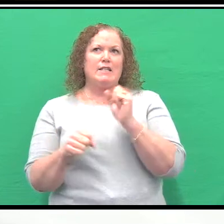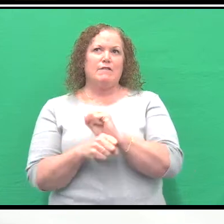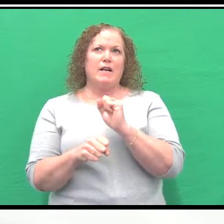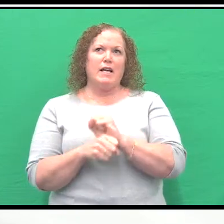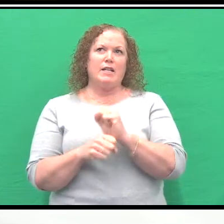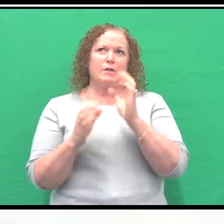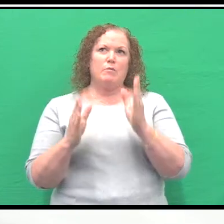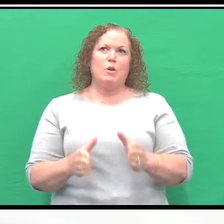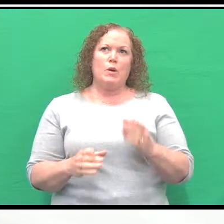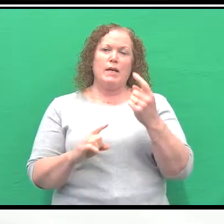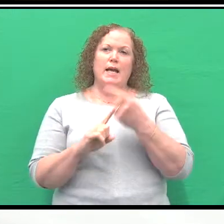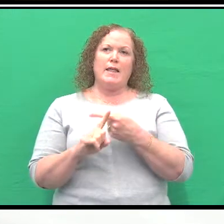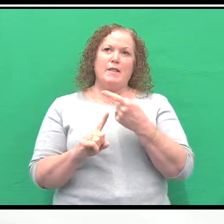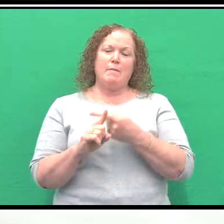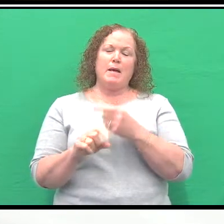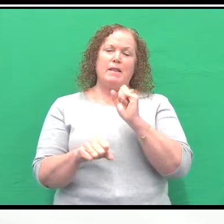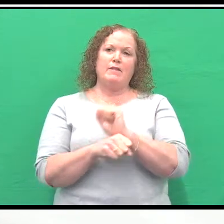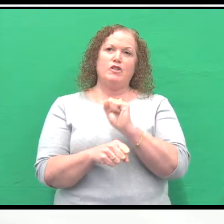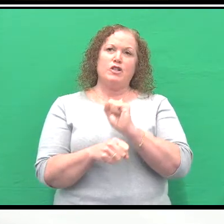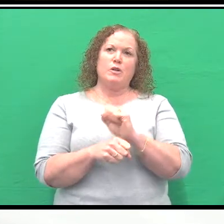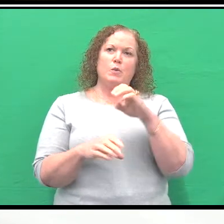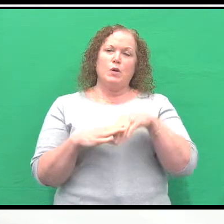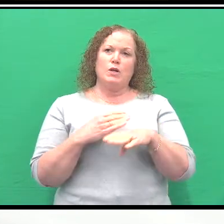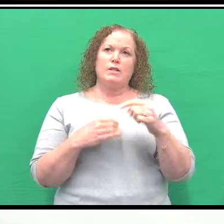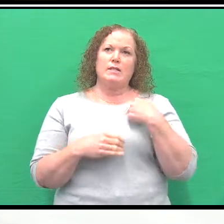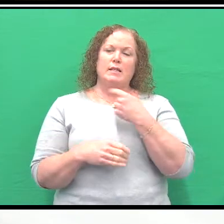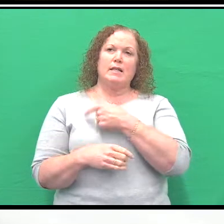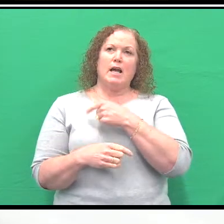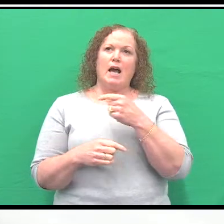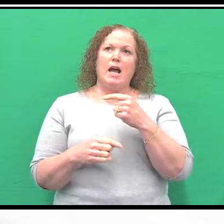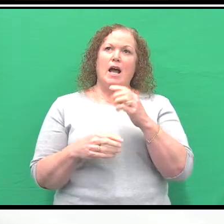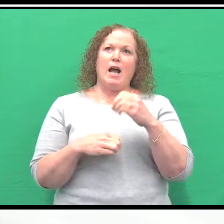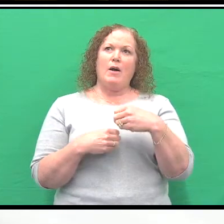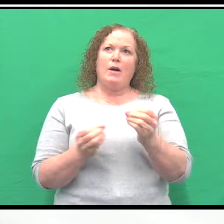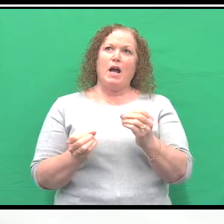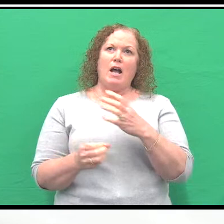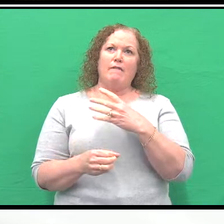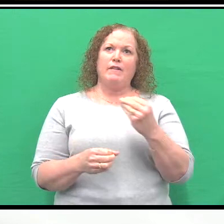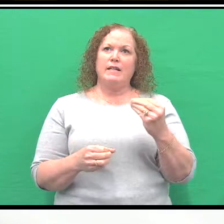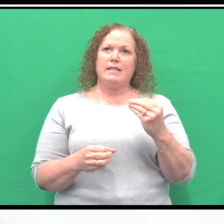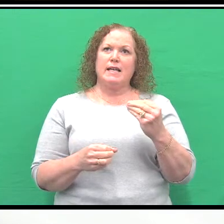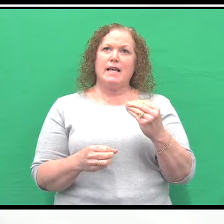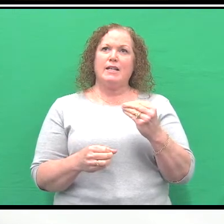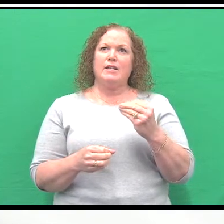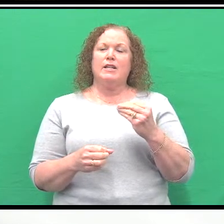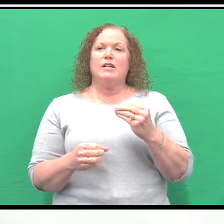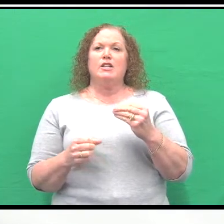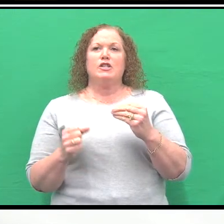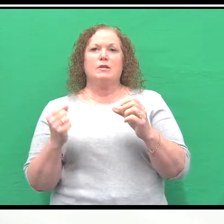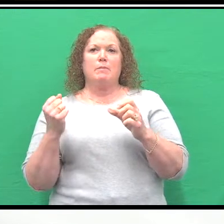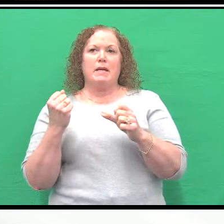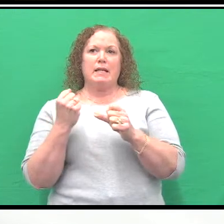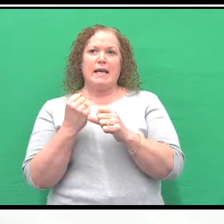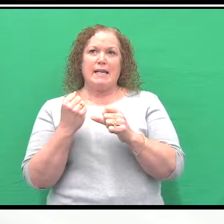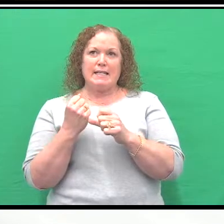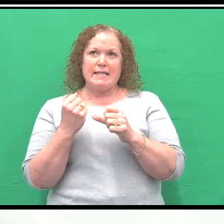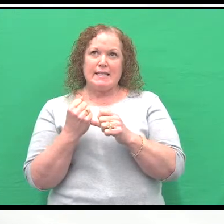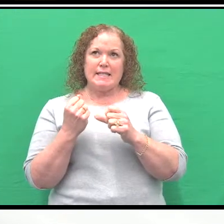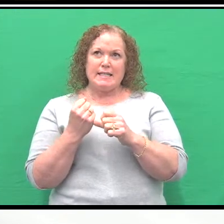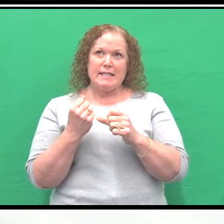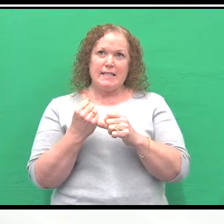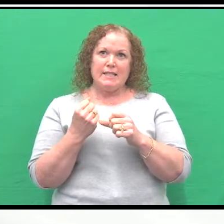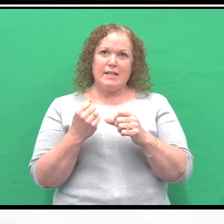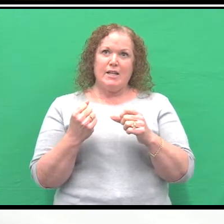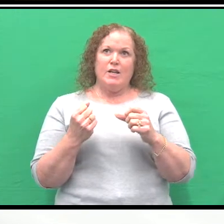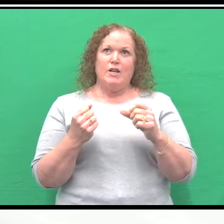Student Services Division, but for the past several months, she's been acting as an administrative assistant. Audria has learned new tasks